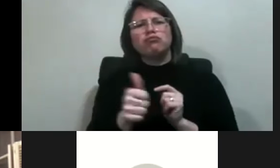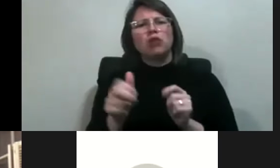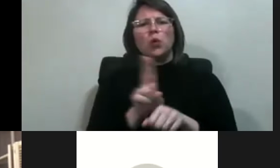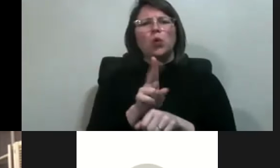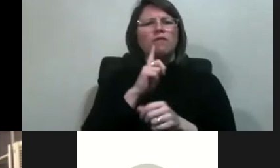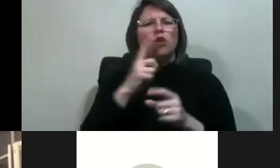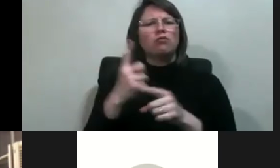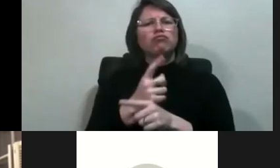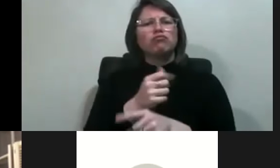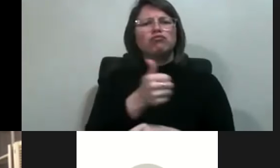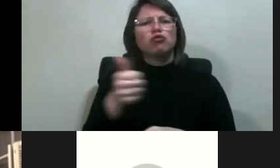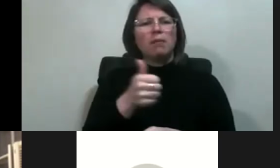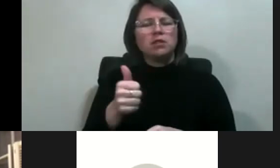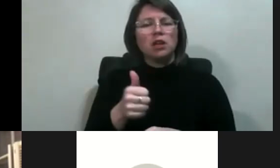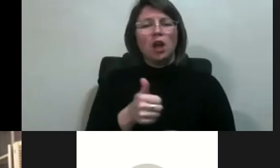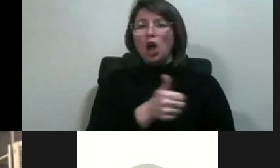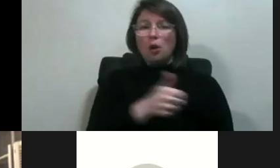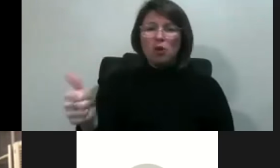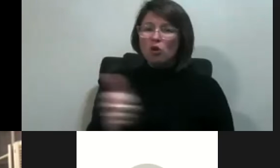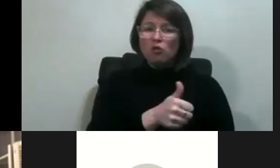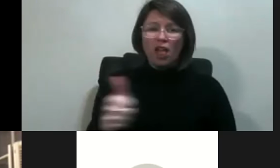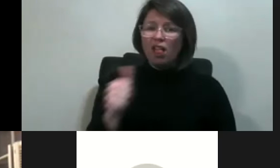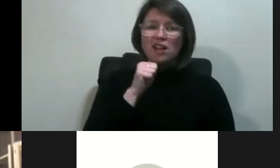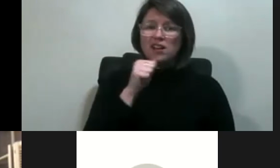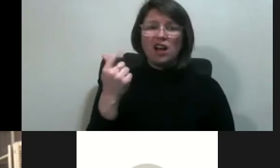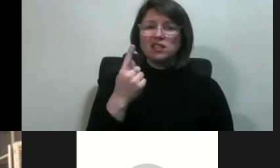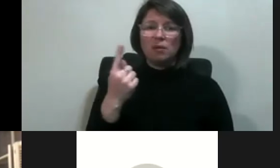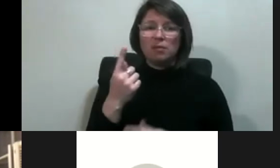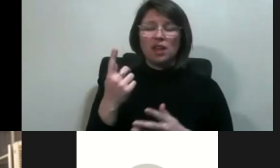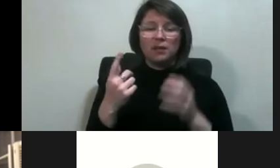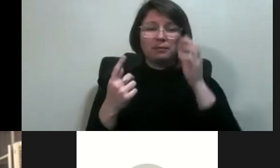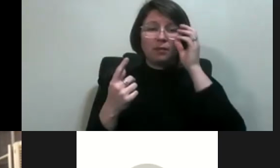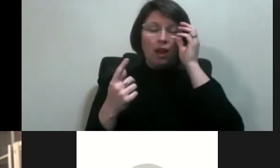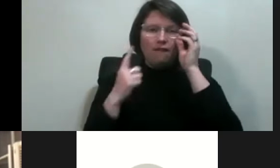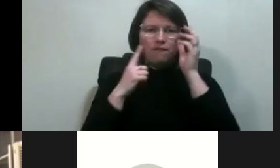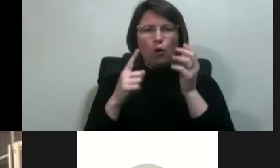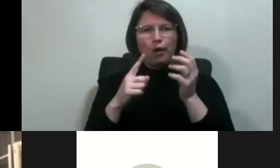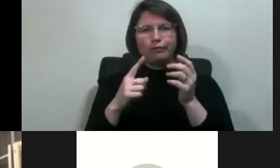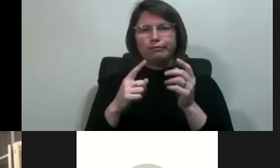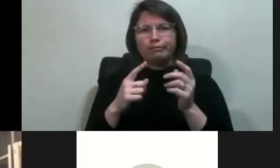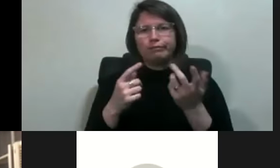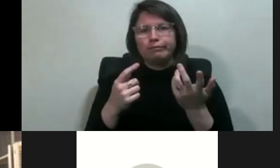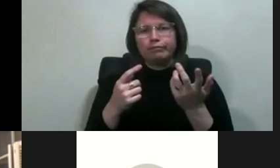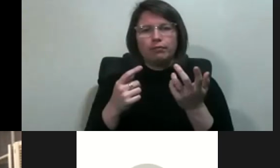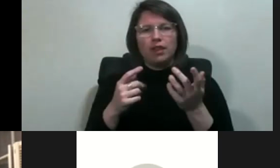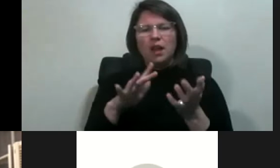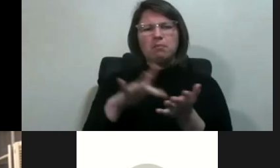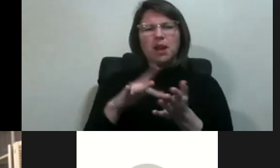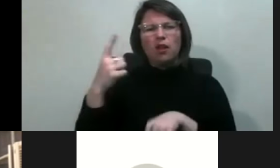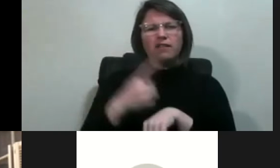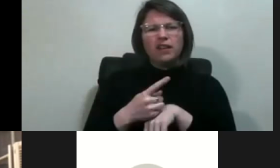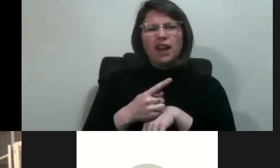mean, frankly, the commuter rail really isn't something people use for kind of those ancillary or midday